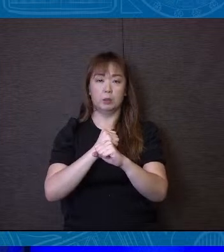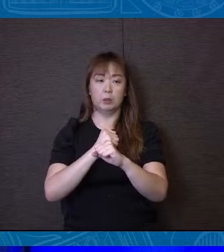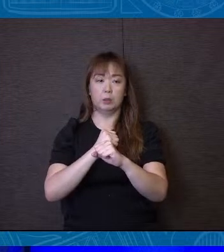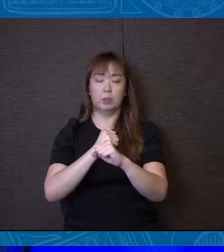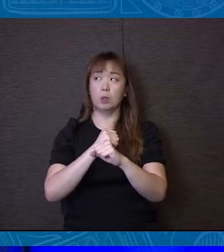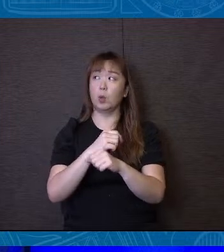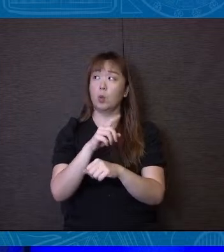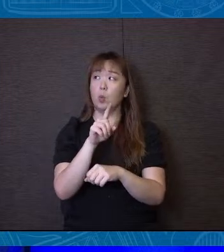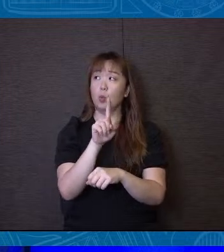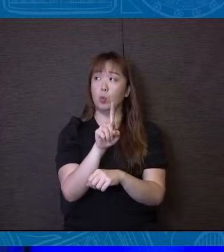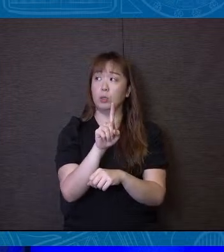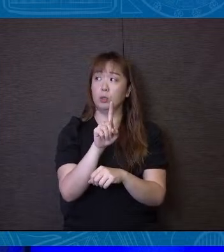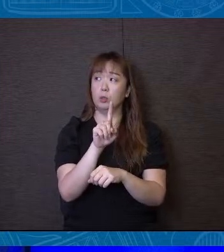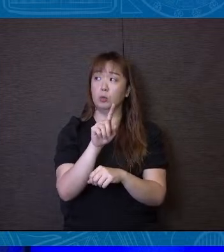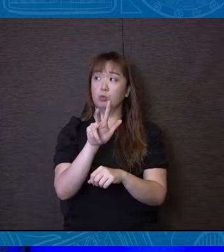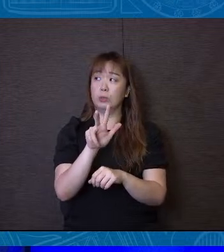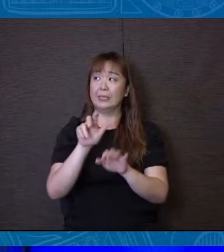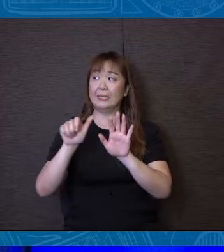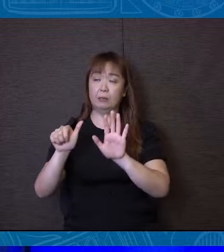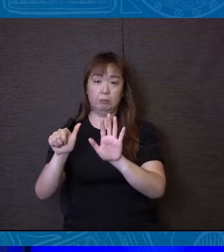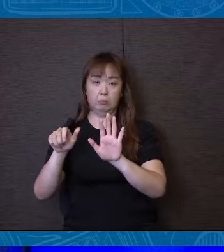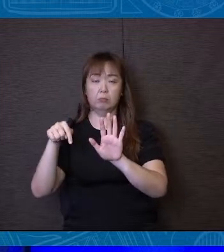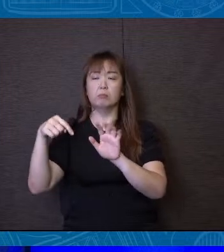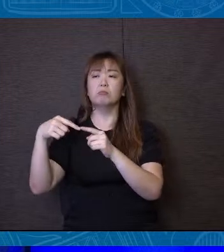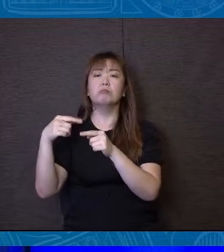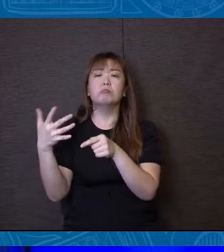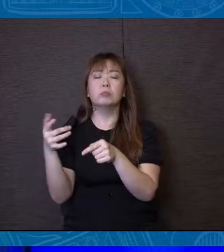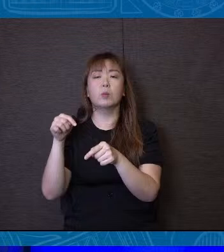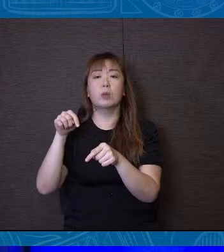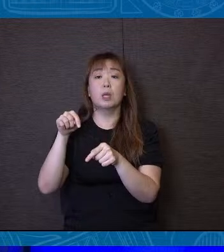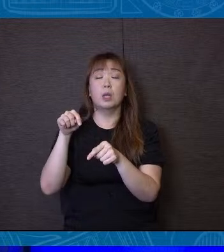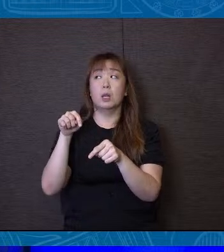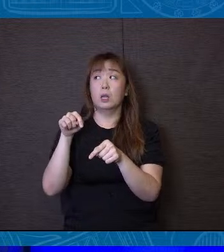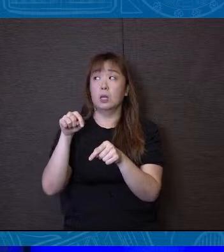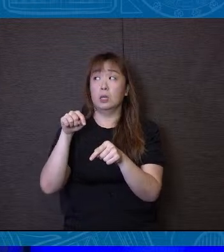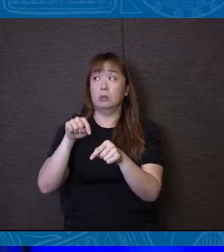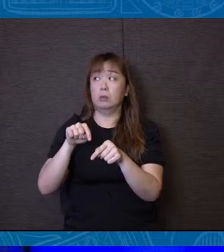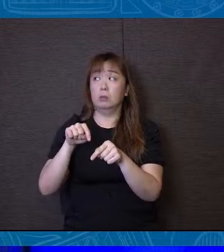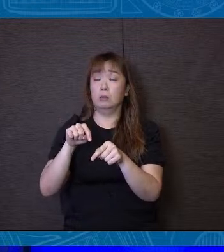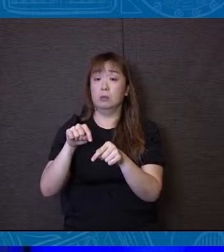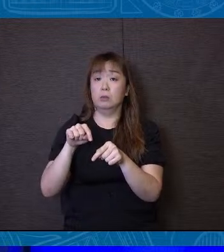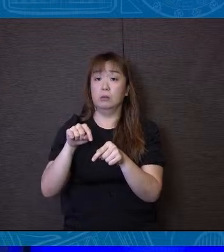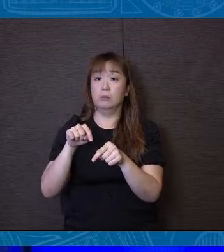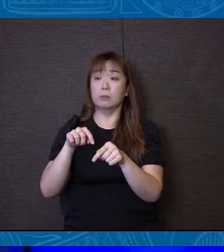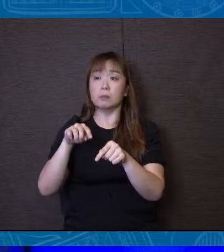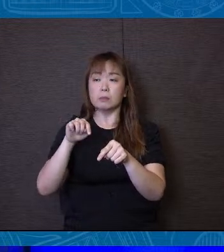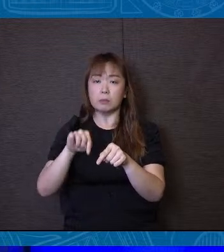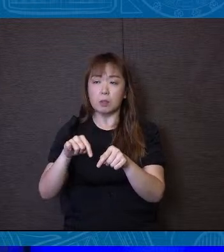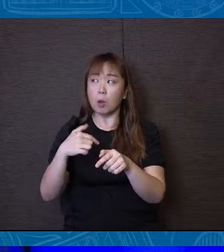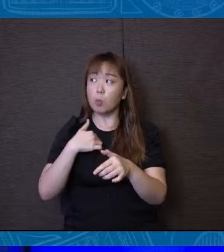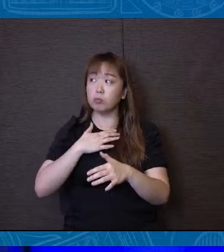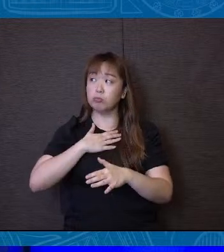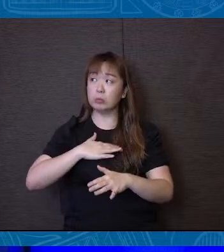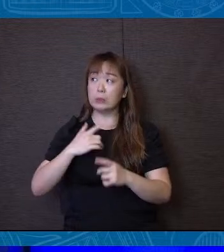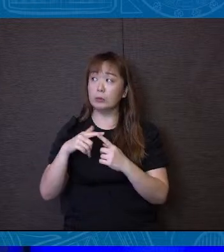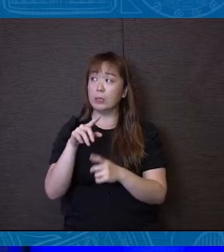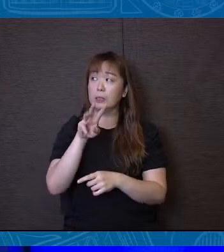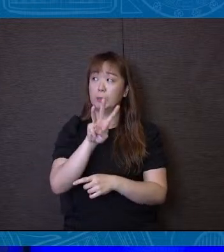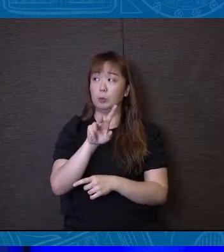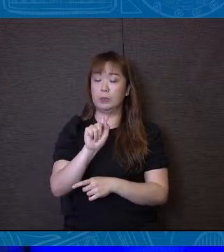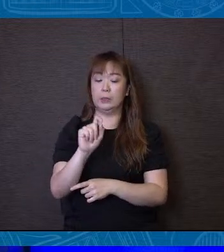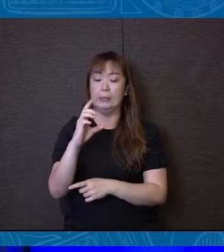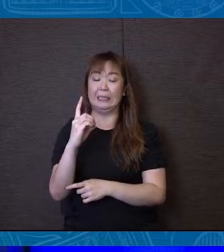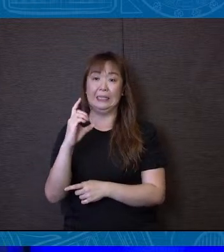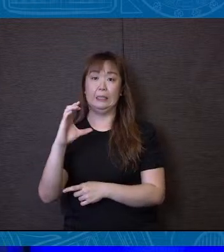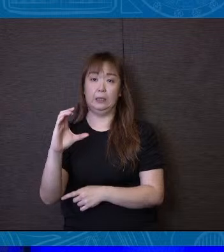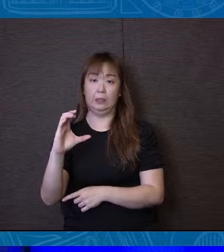and also the resolution 34, which was agreed during the WTDC, World Telecom Development Conference